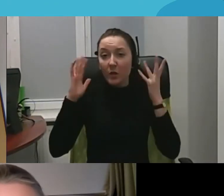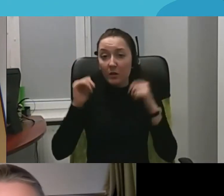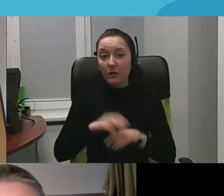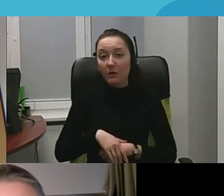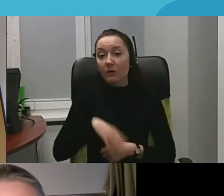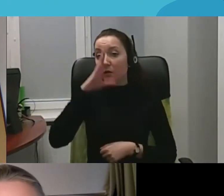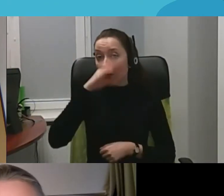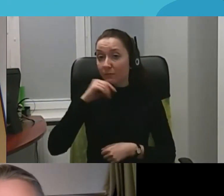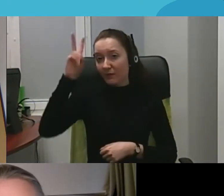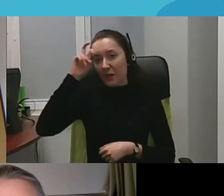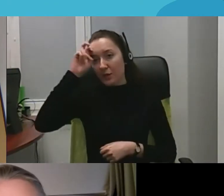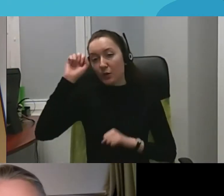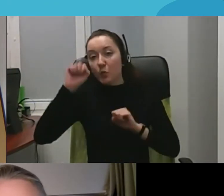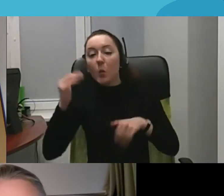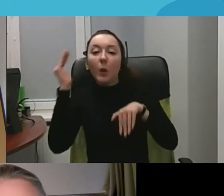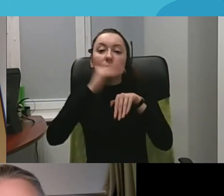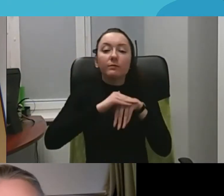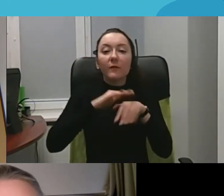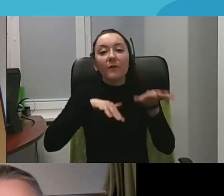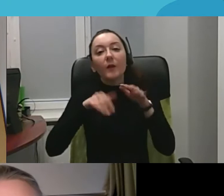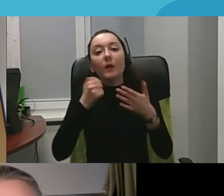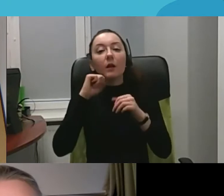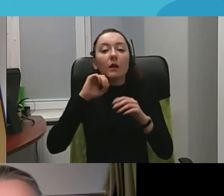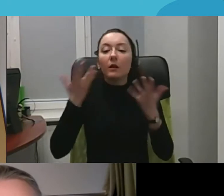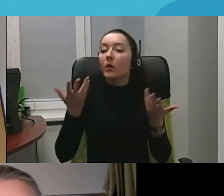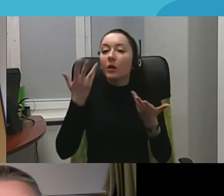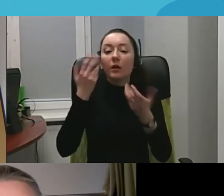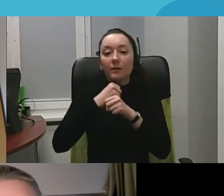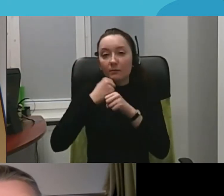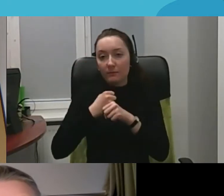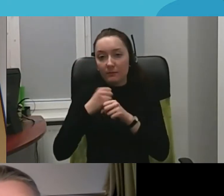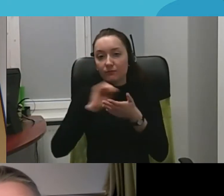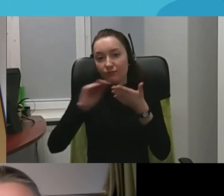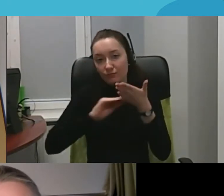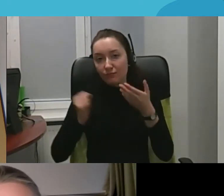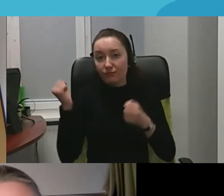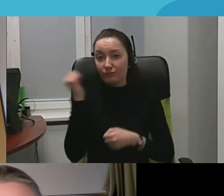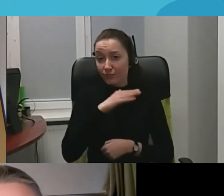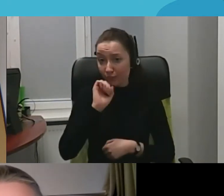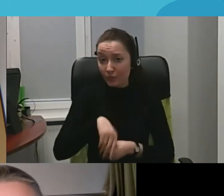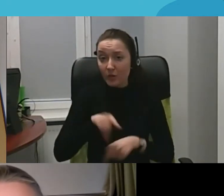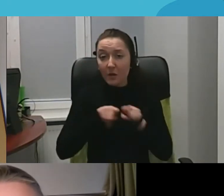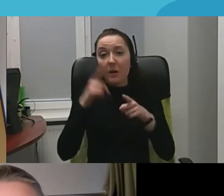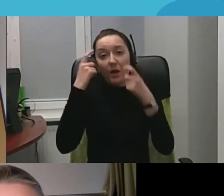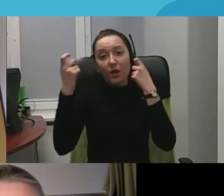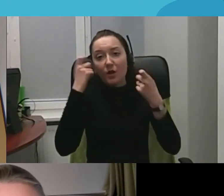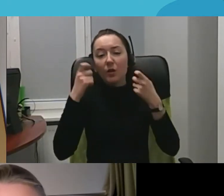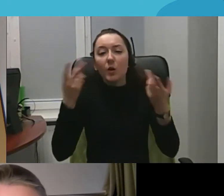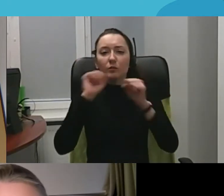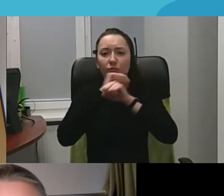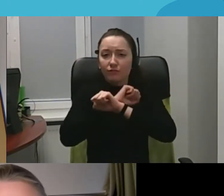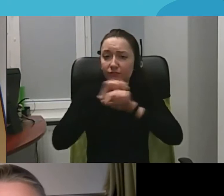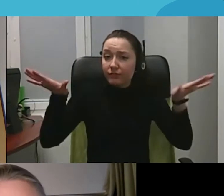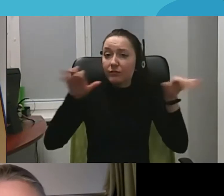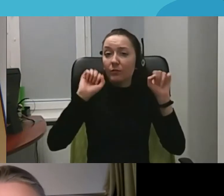or lack thereof. And also it contributes to disseminating knowledge within the Belarusian administration about international